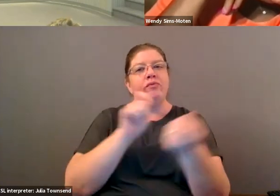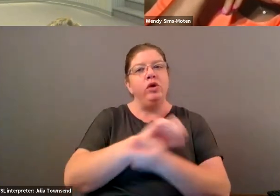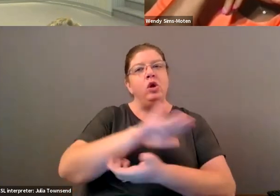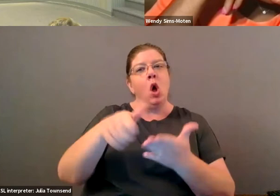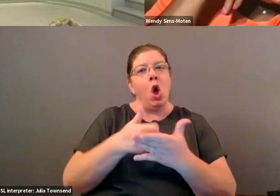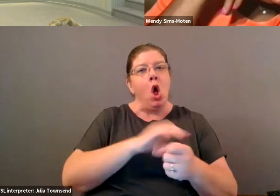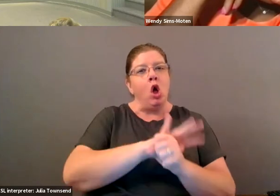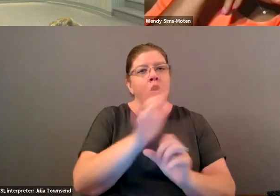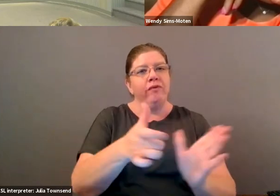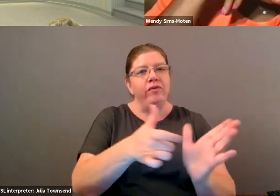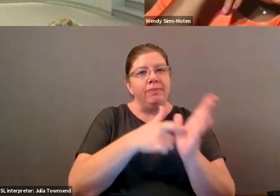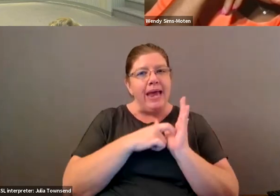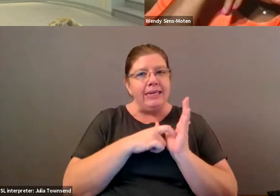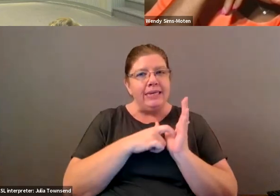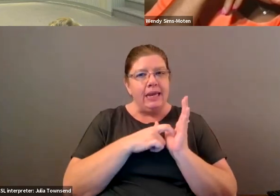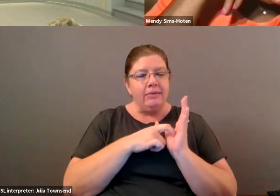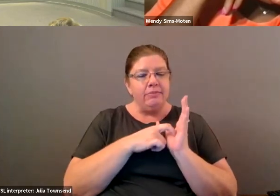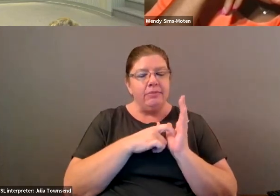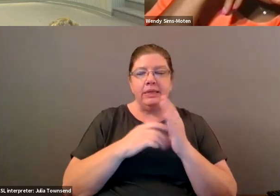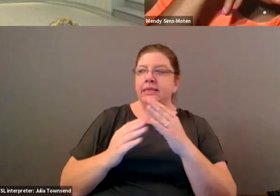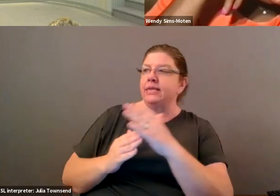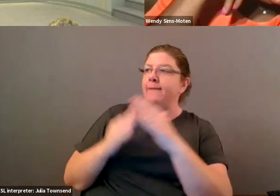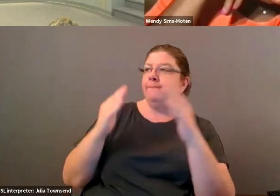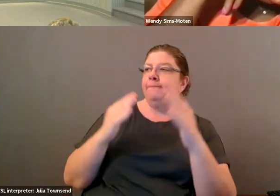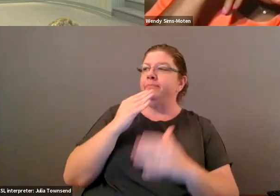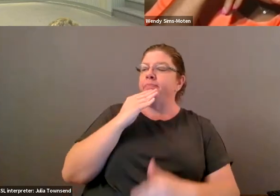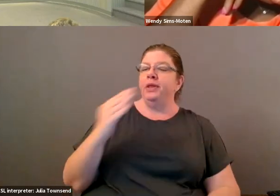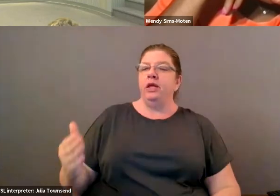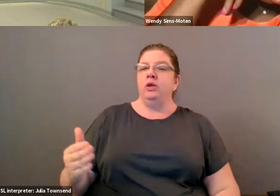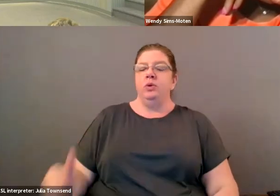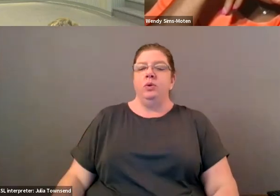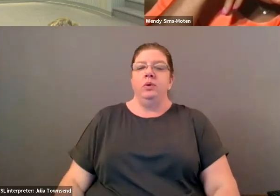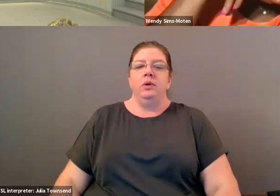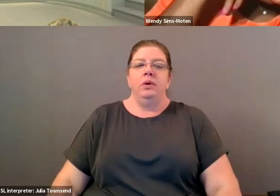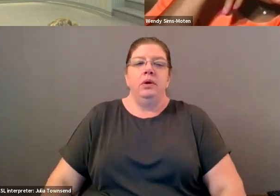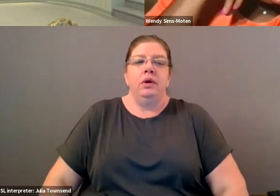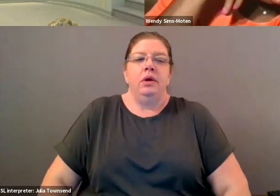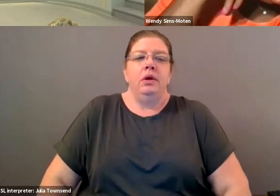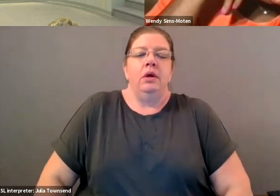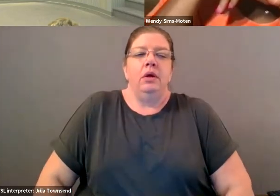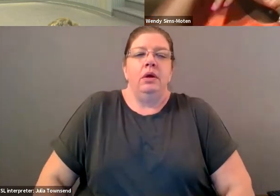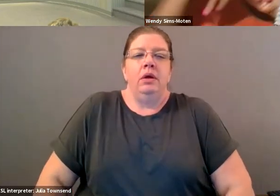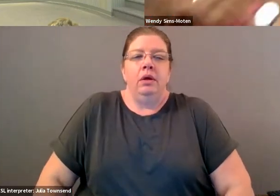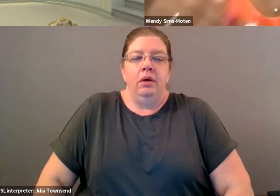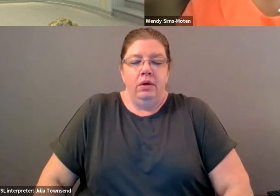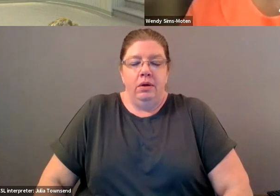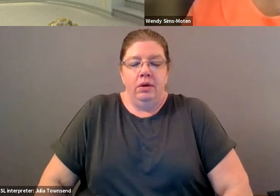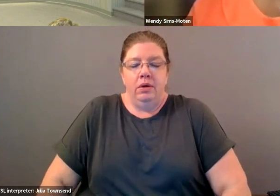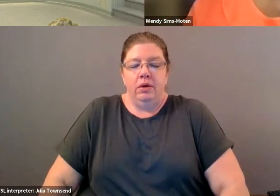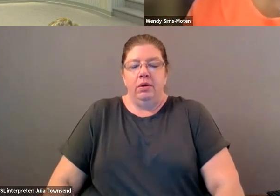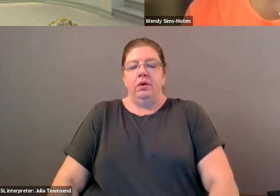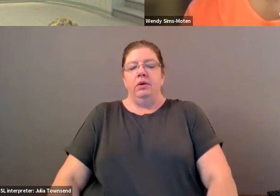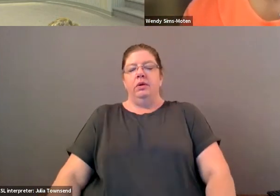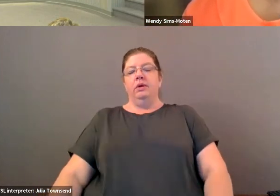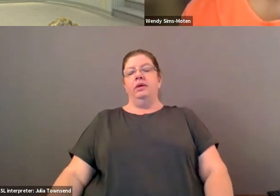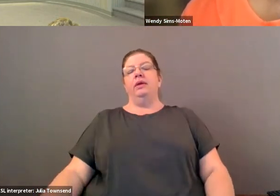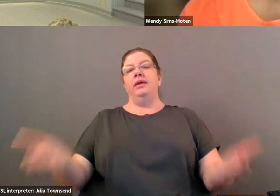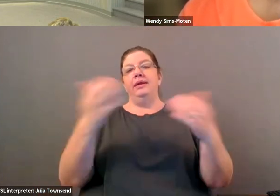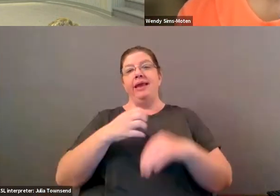COVID mandates. Time. Thank you. Thank you. Our next speaker is Amy